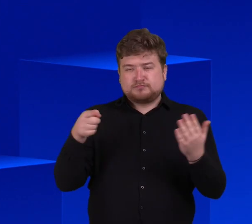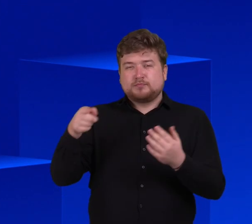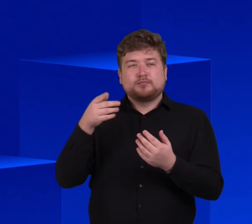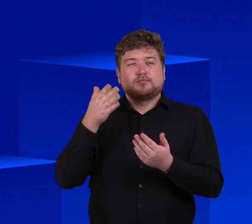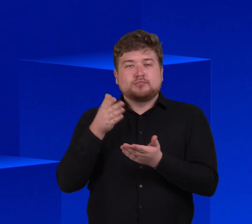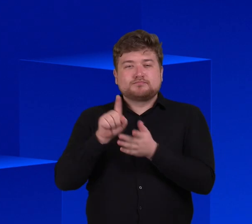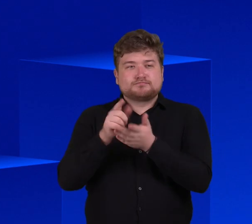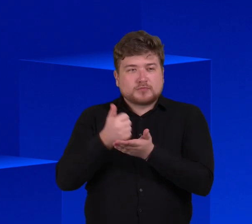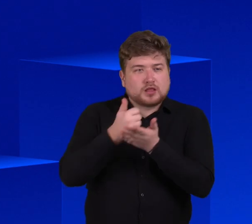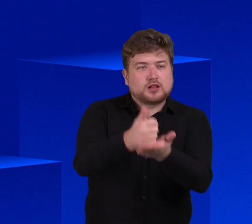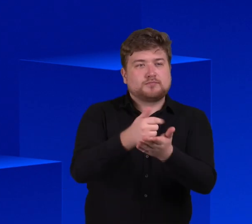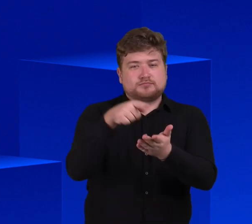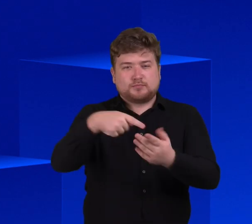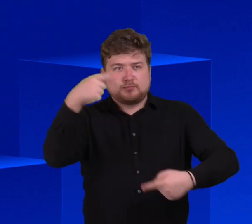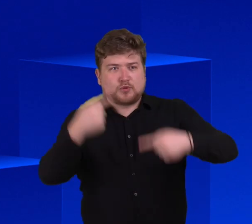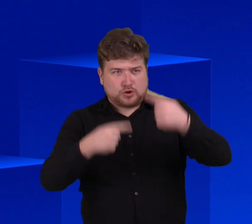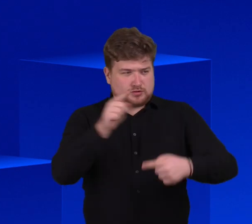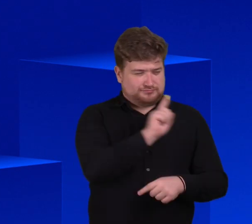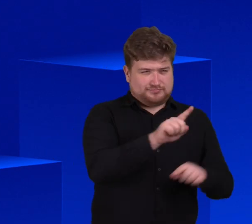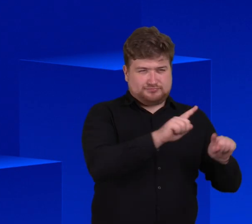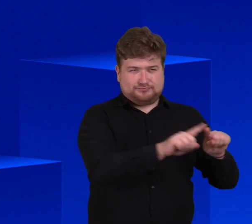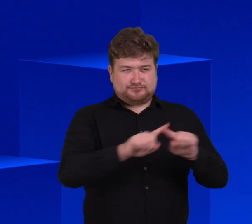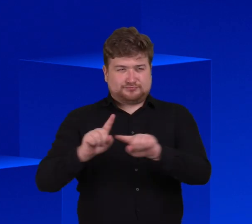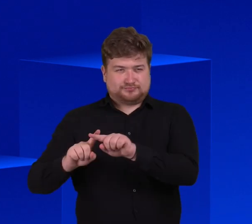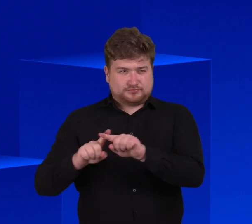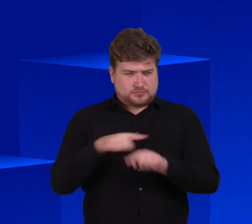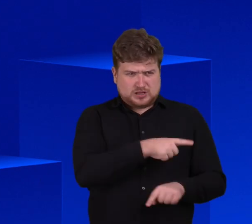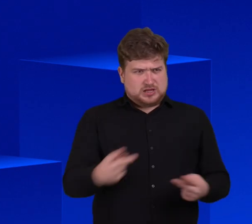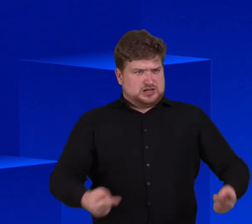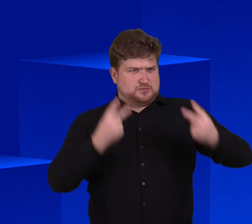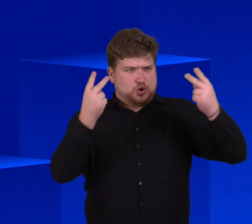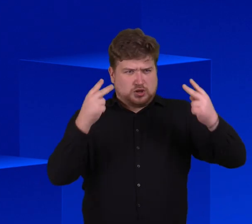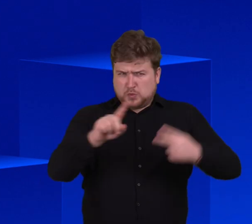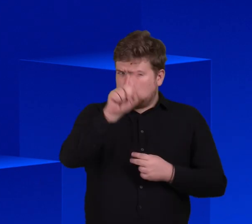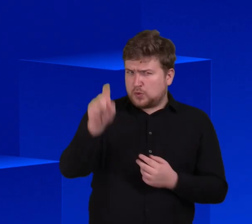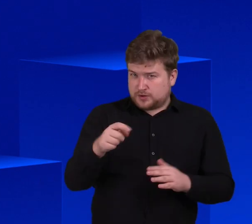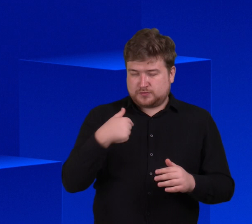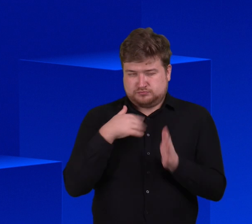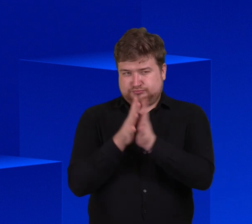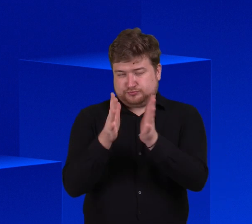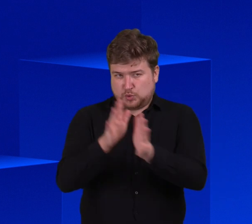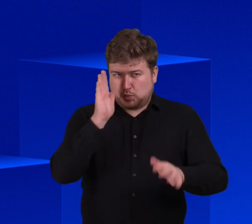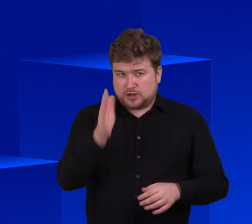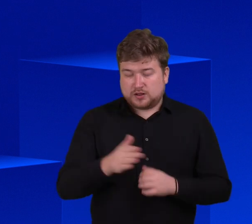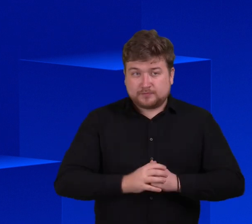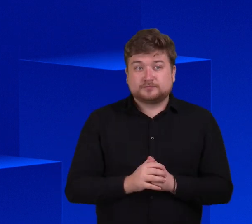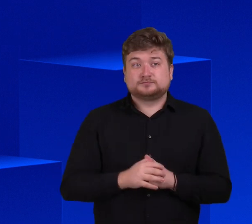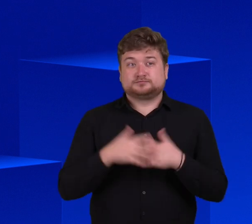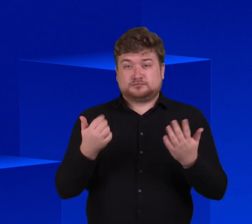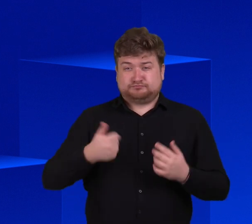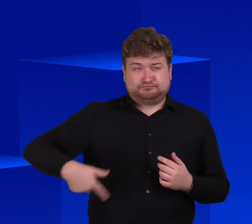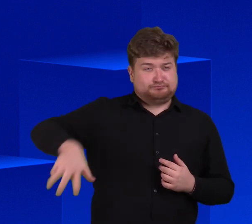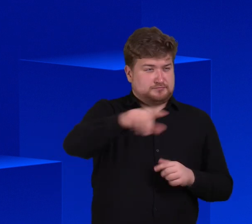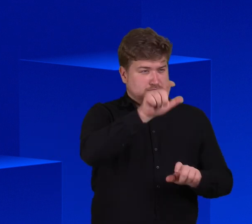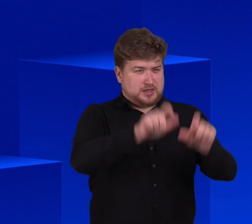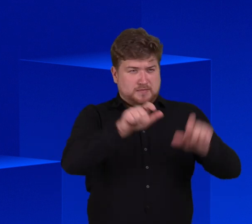the opinion statements you witnessed during the session just before the coffee break, hopefully you can